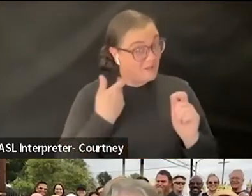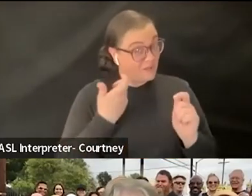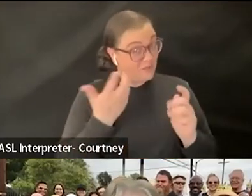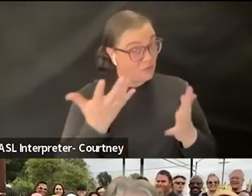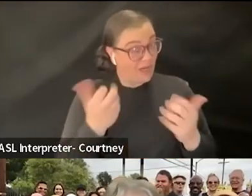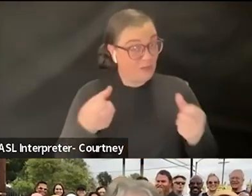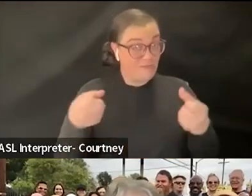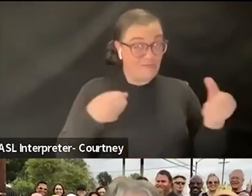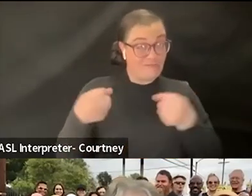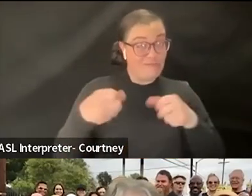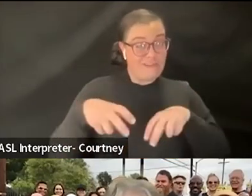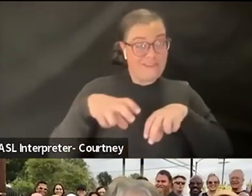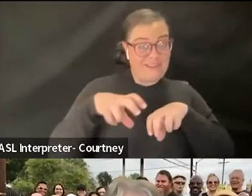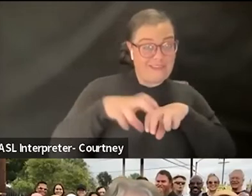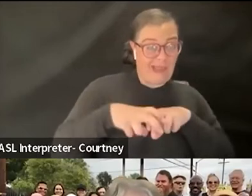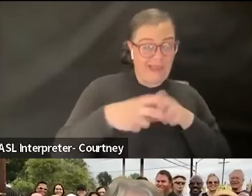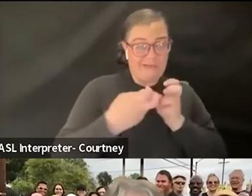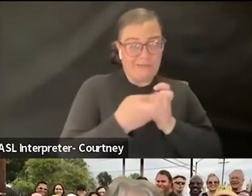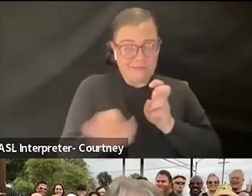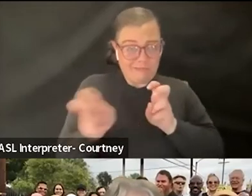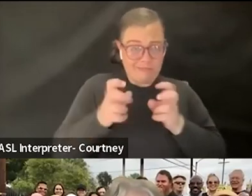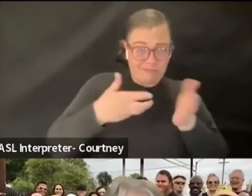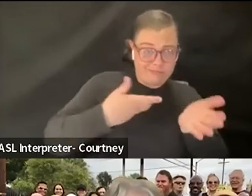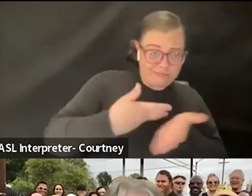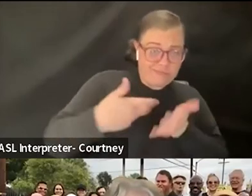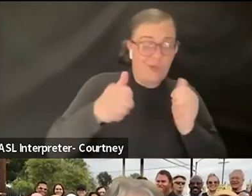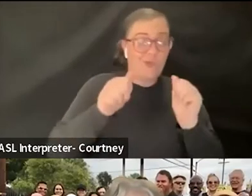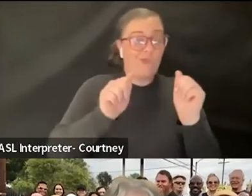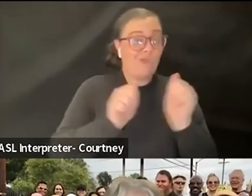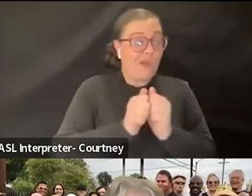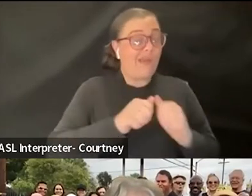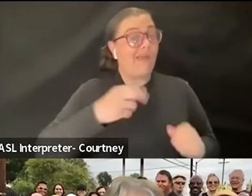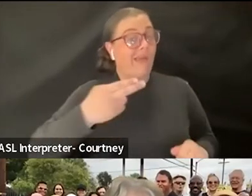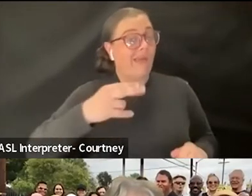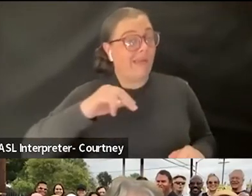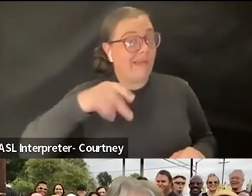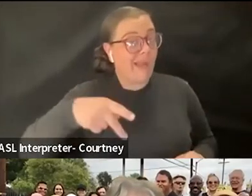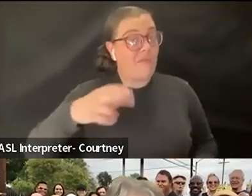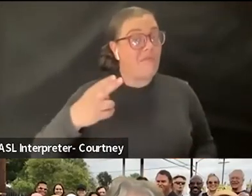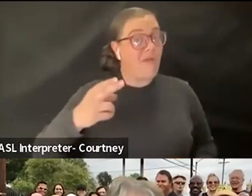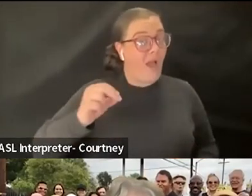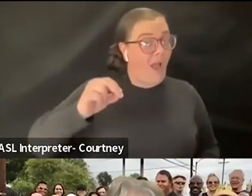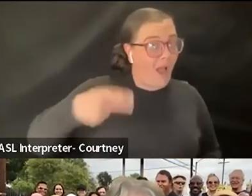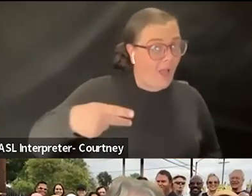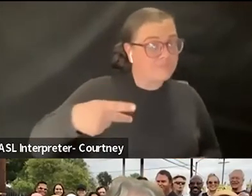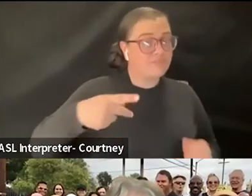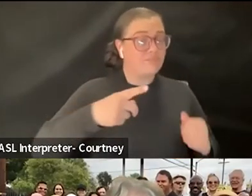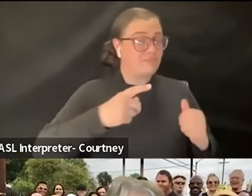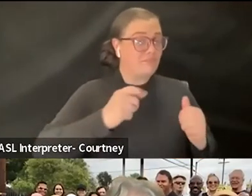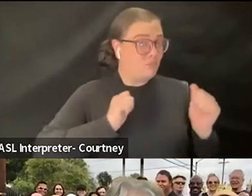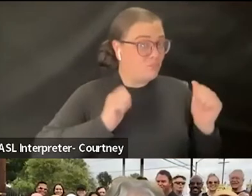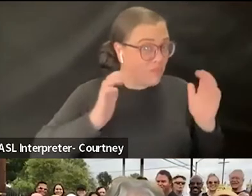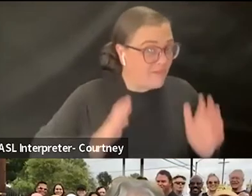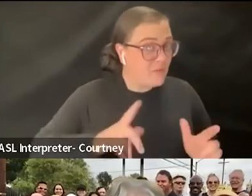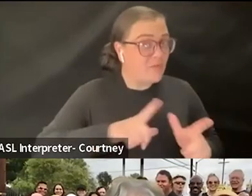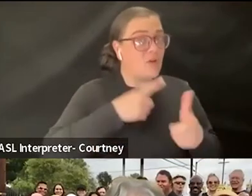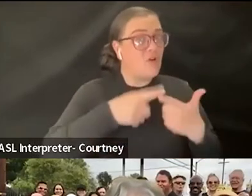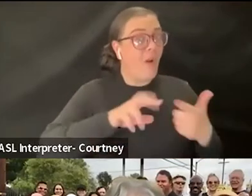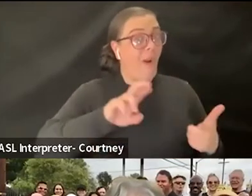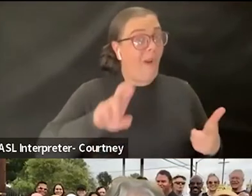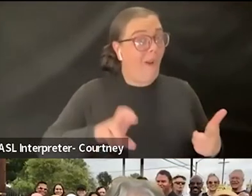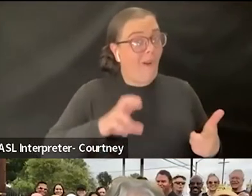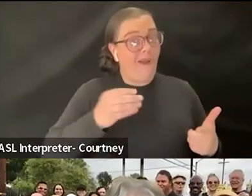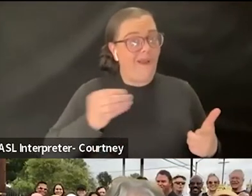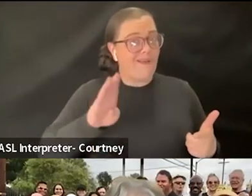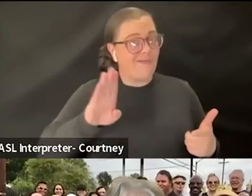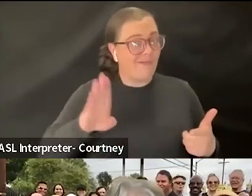R&B artists, pop artists, and helping them realize that as a group, we have power. And